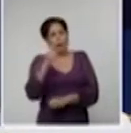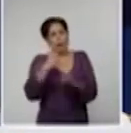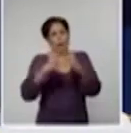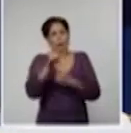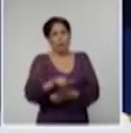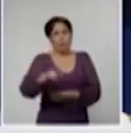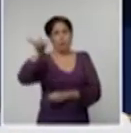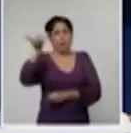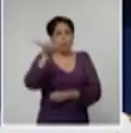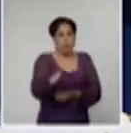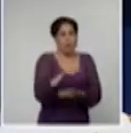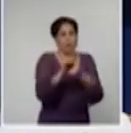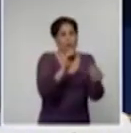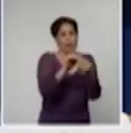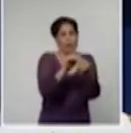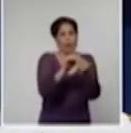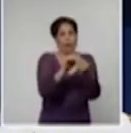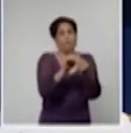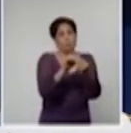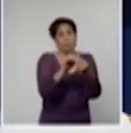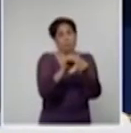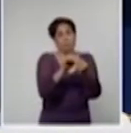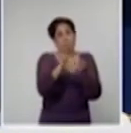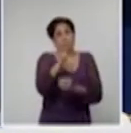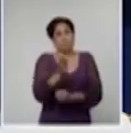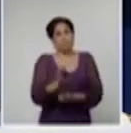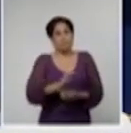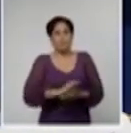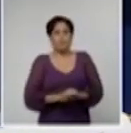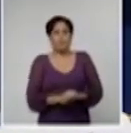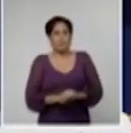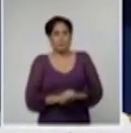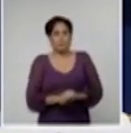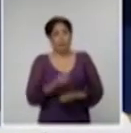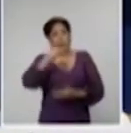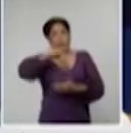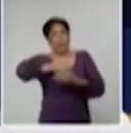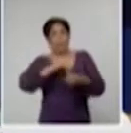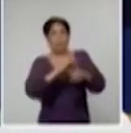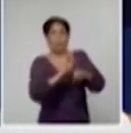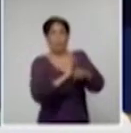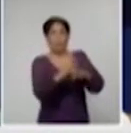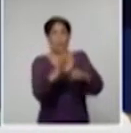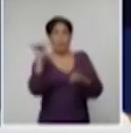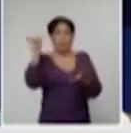the female sex prevailed with 4 cases.